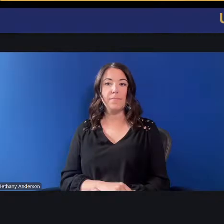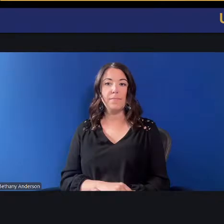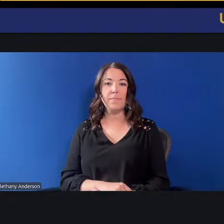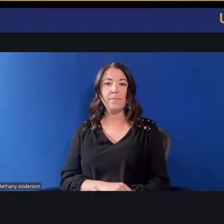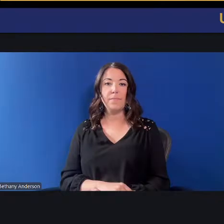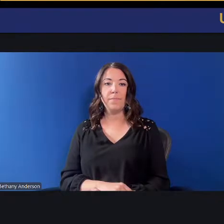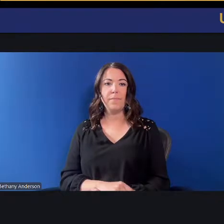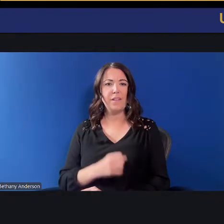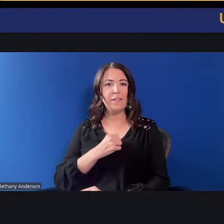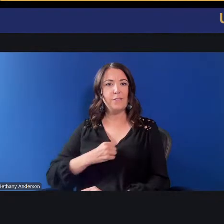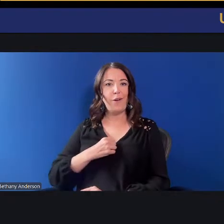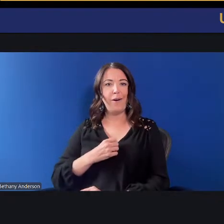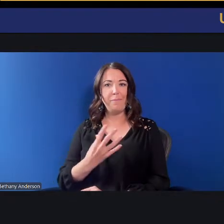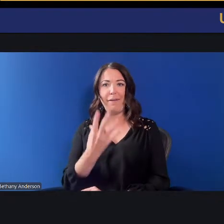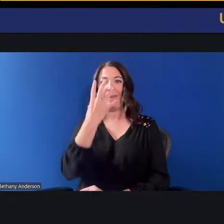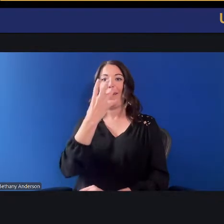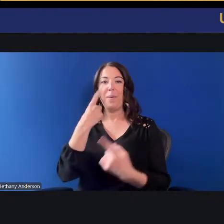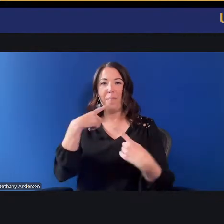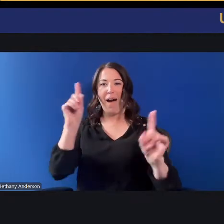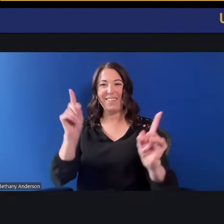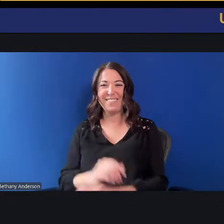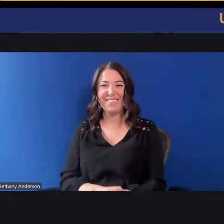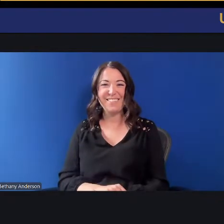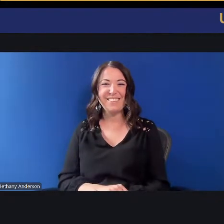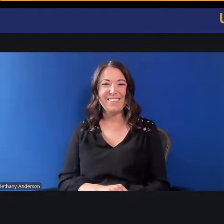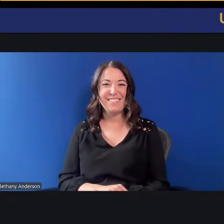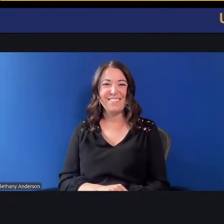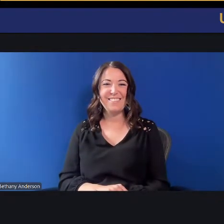Sorry, my video is not coming up. There it is.